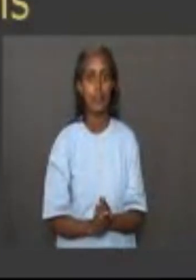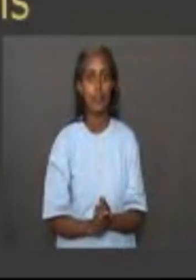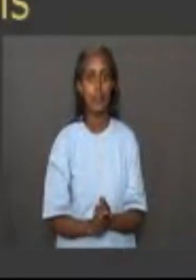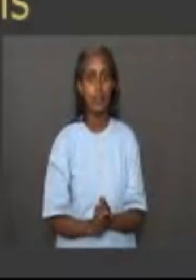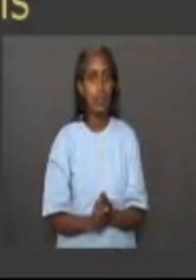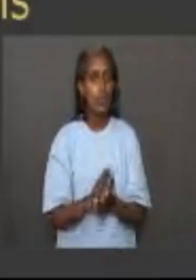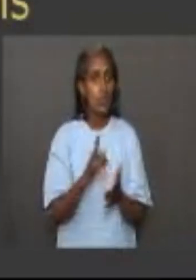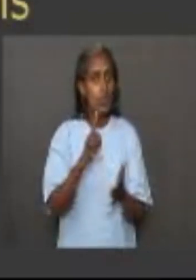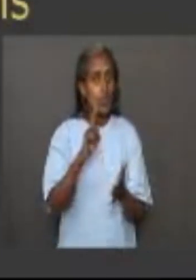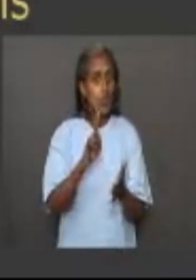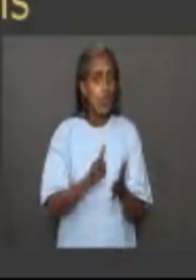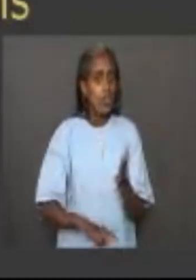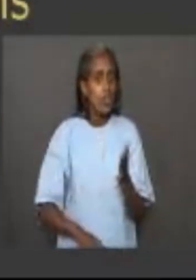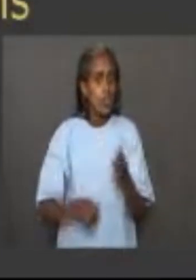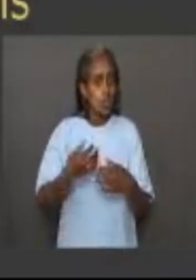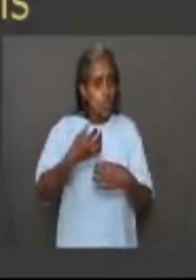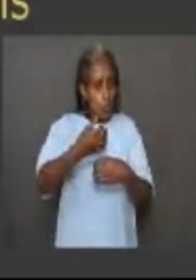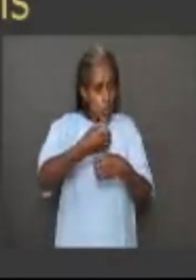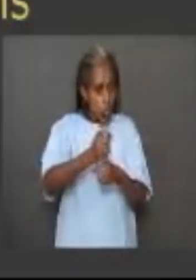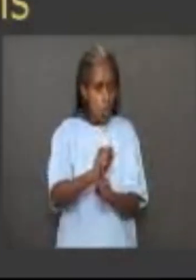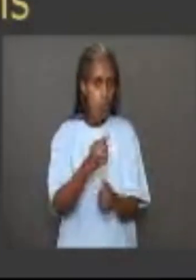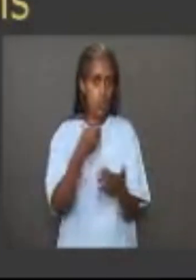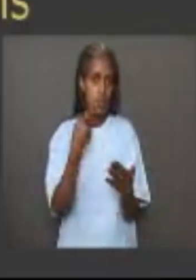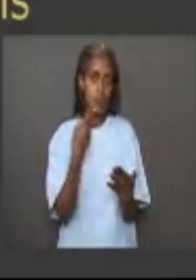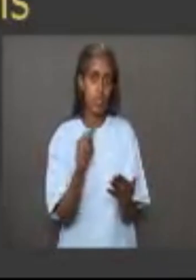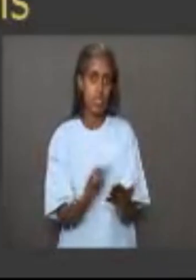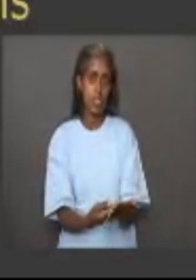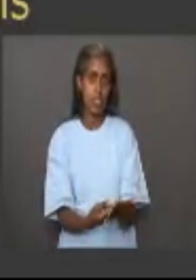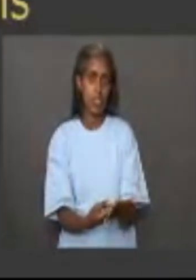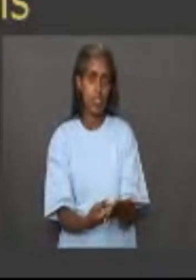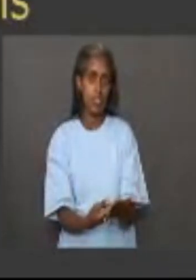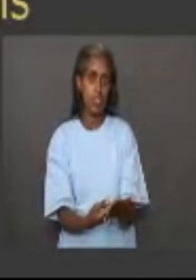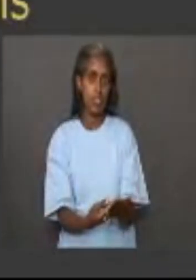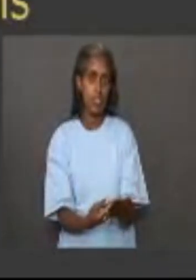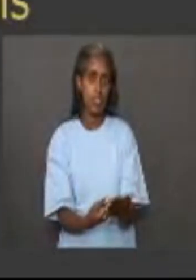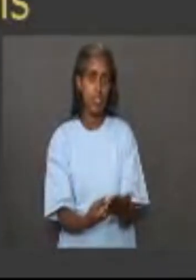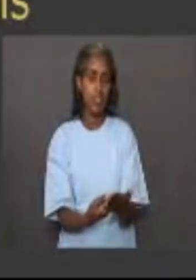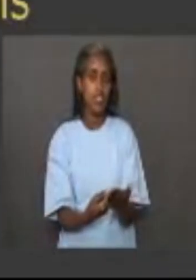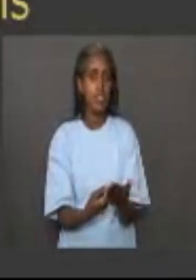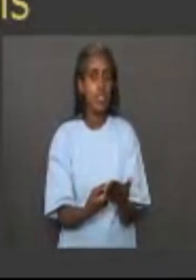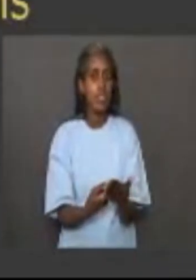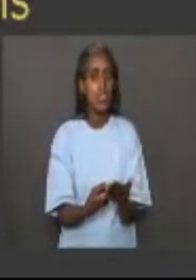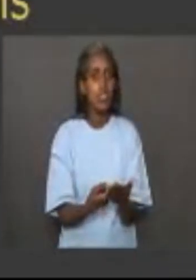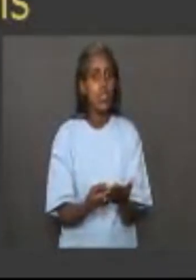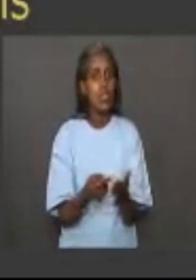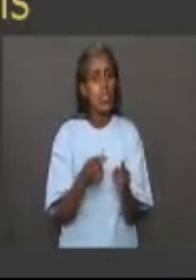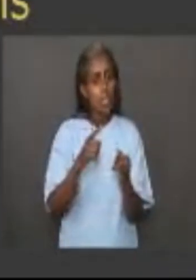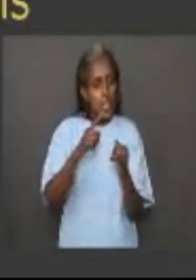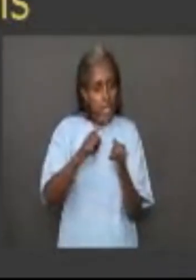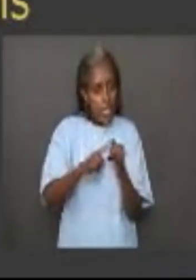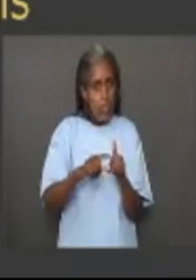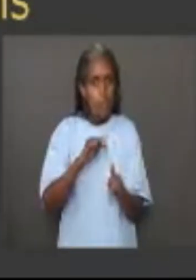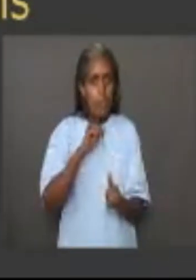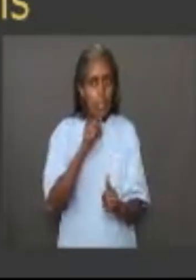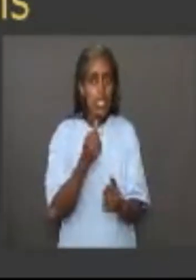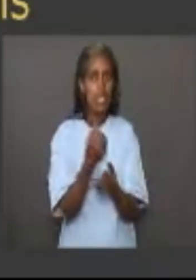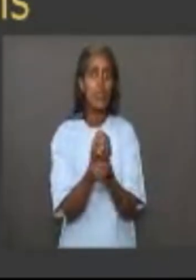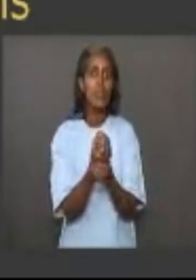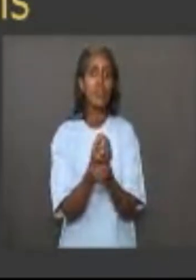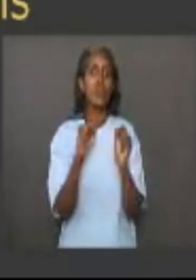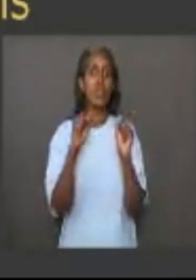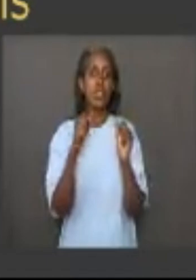What can we conclude from this? There are infinite solutions to